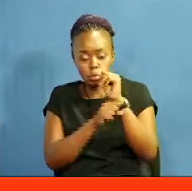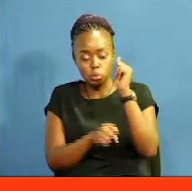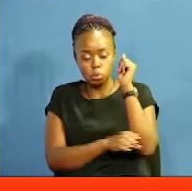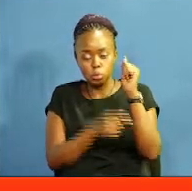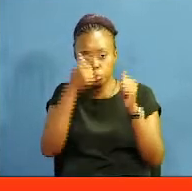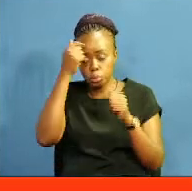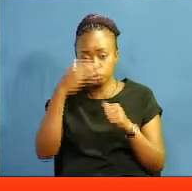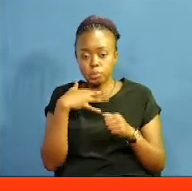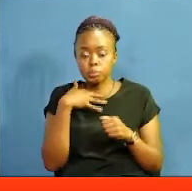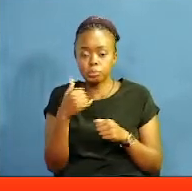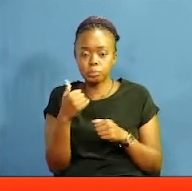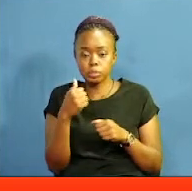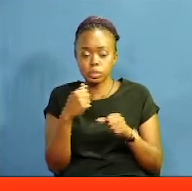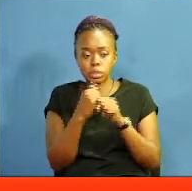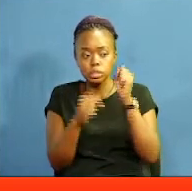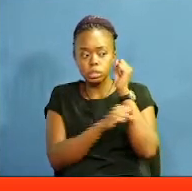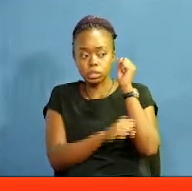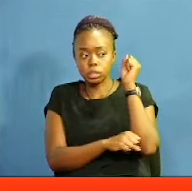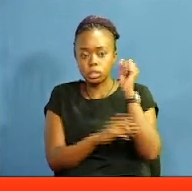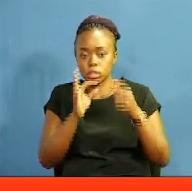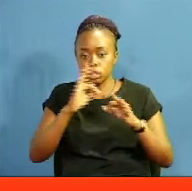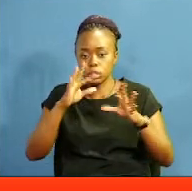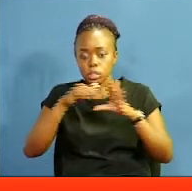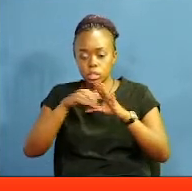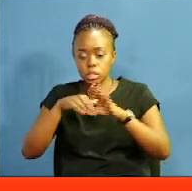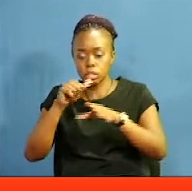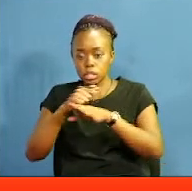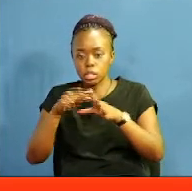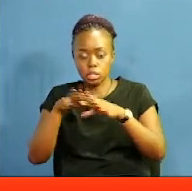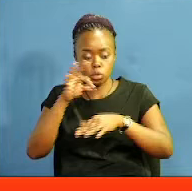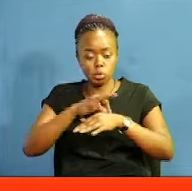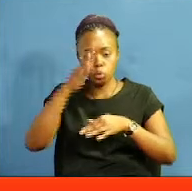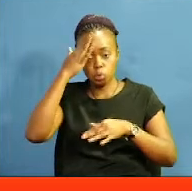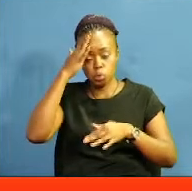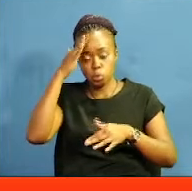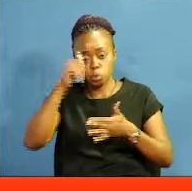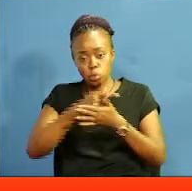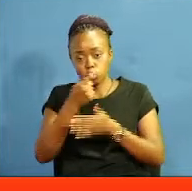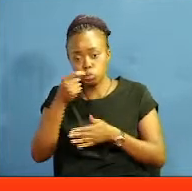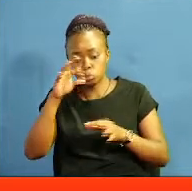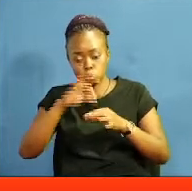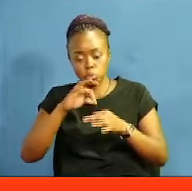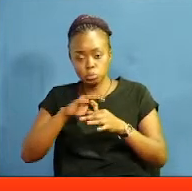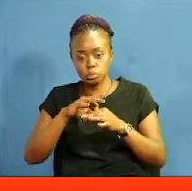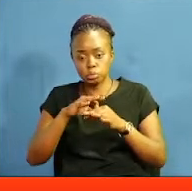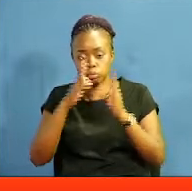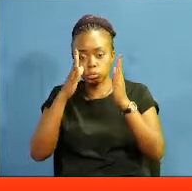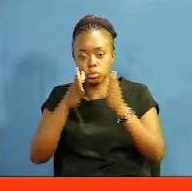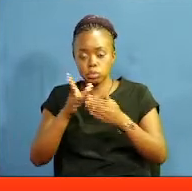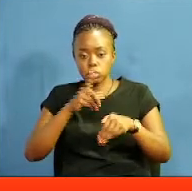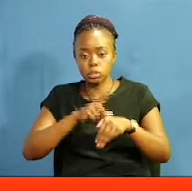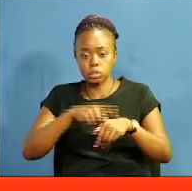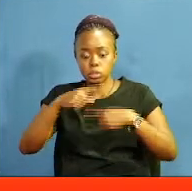support, because they want a support base. If you are going into that election, you know, the voters, by the